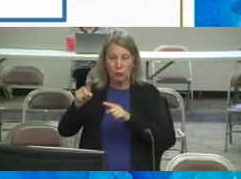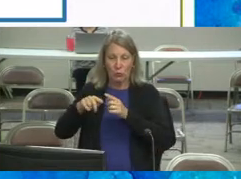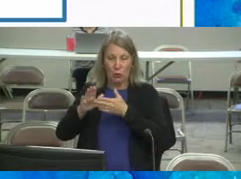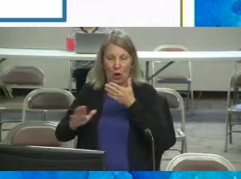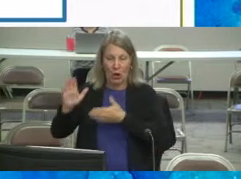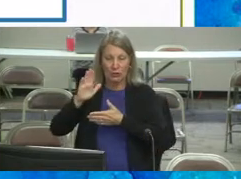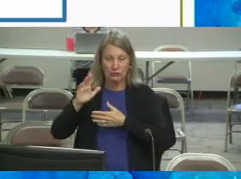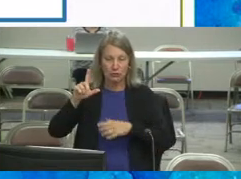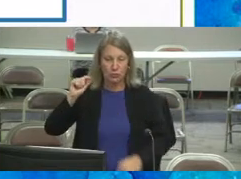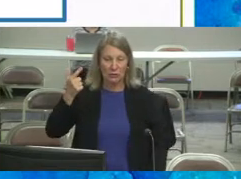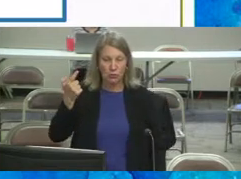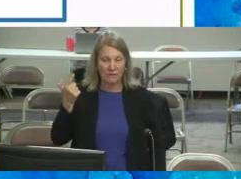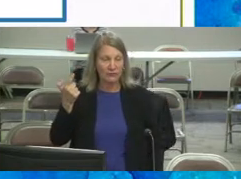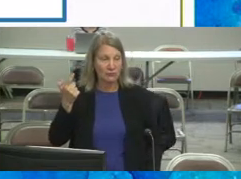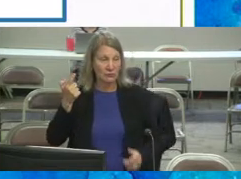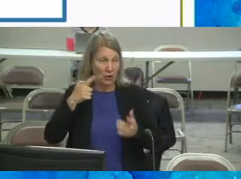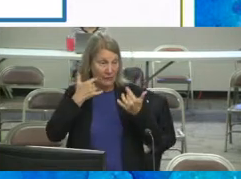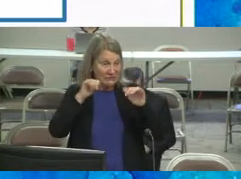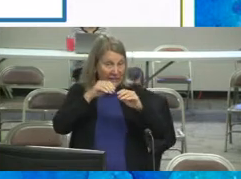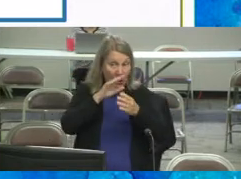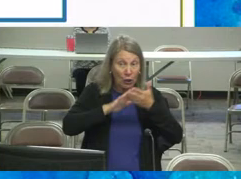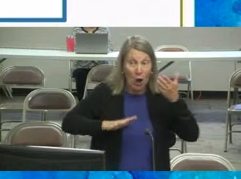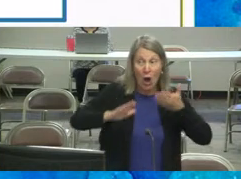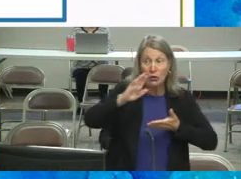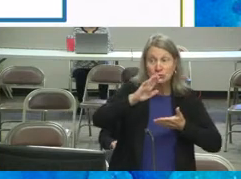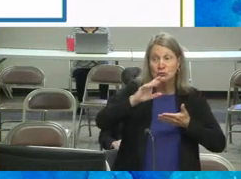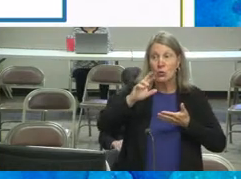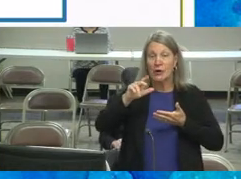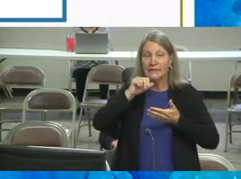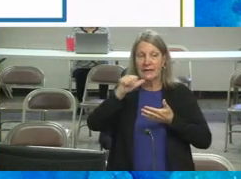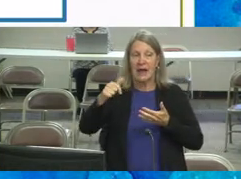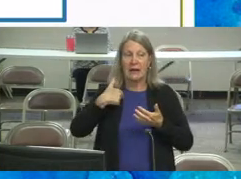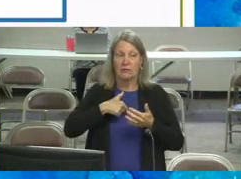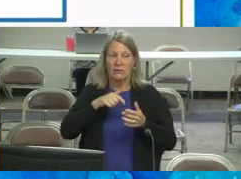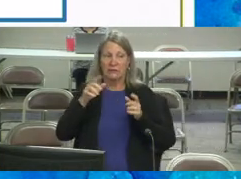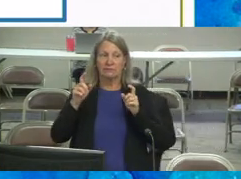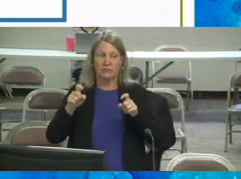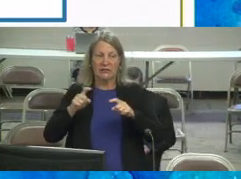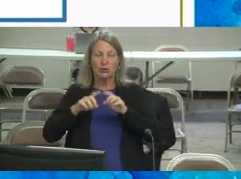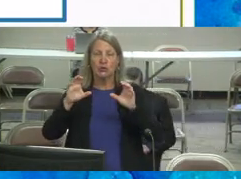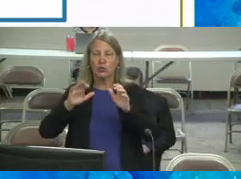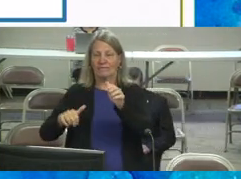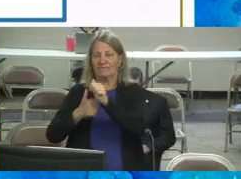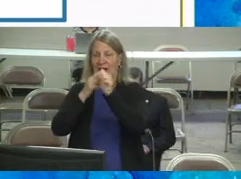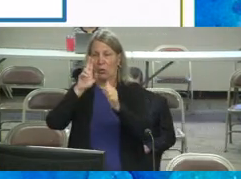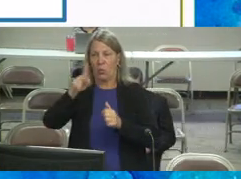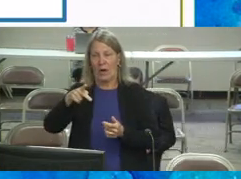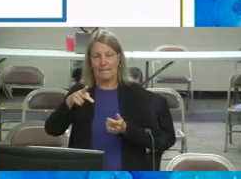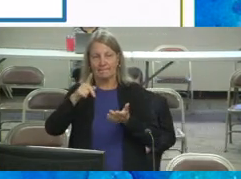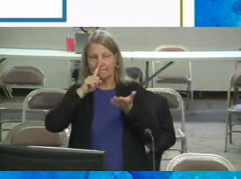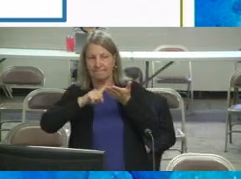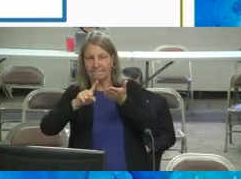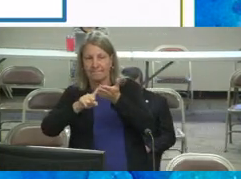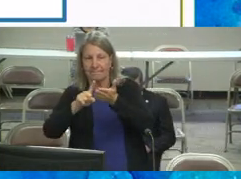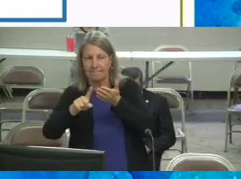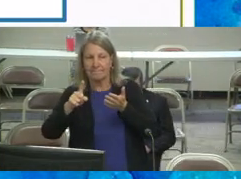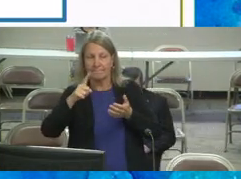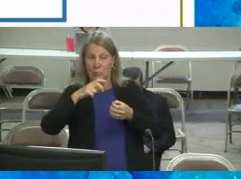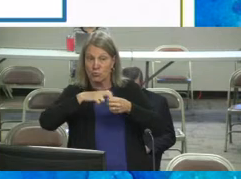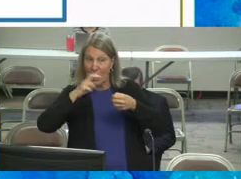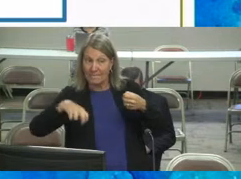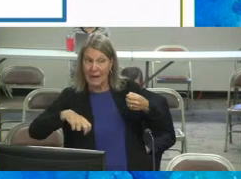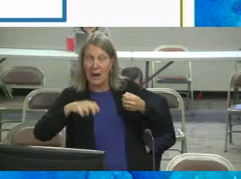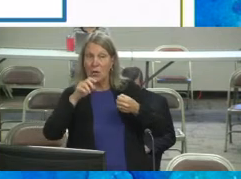have a plan yet so we haven't followed up with our 2022 bar to see if they're still in college so we do need to do some